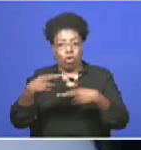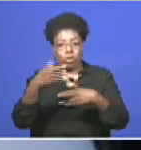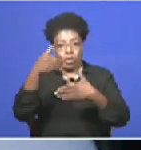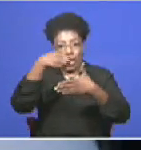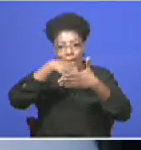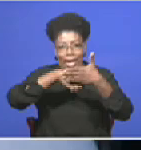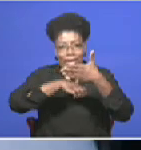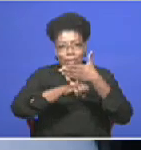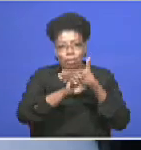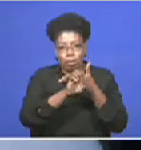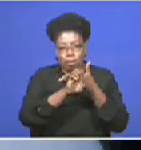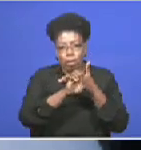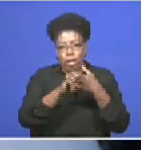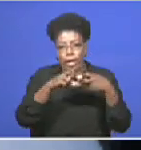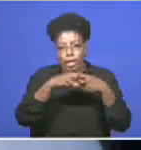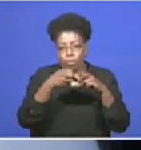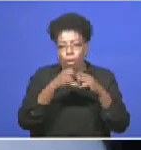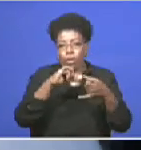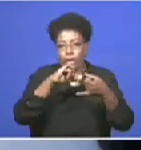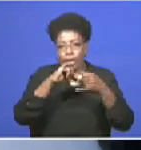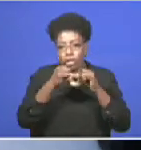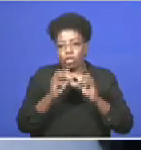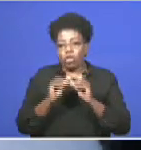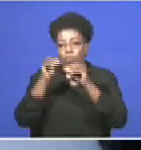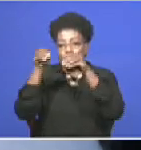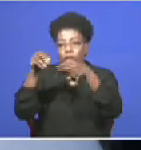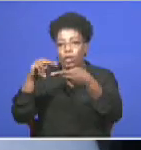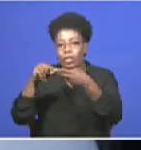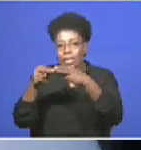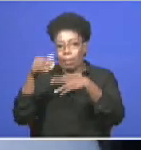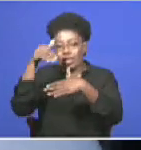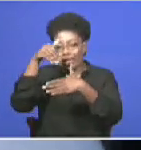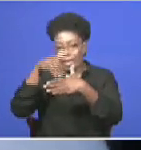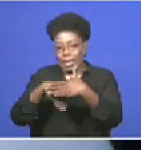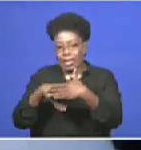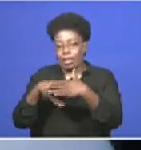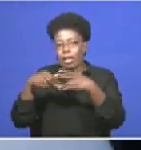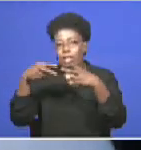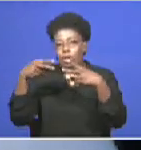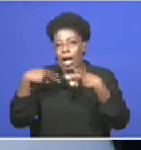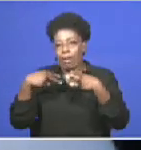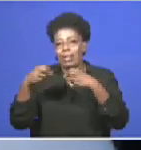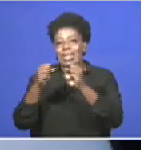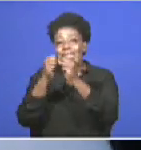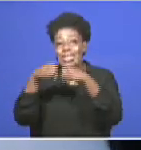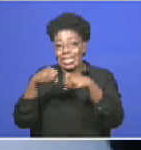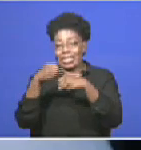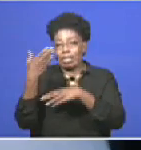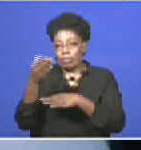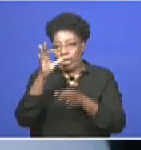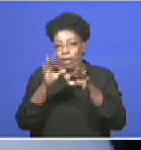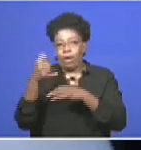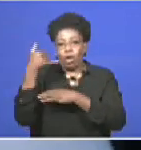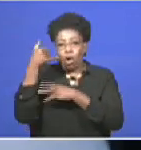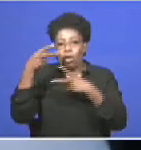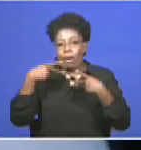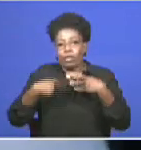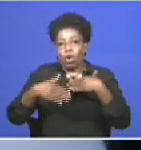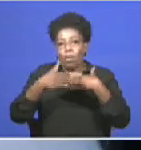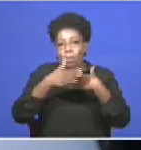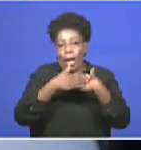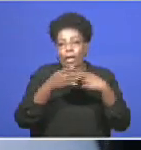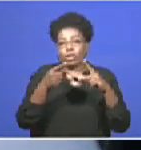your matters, you place those numbers into the system. We build a database so that if there's a call that we would have to go back